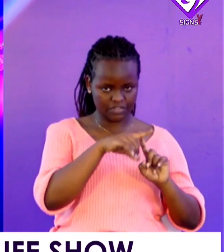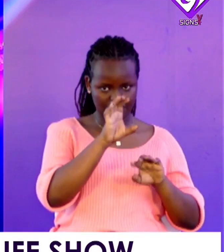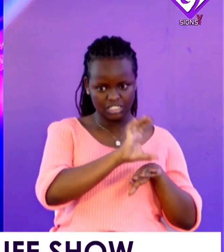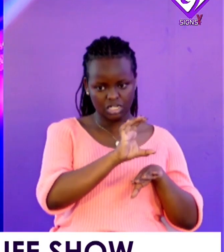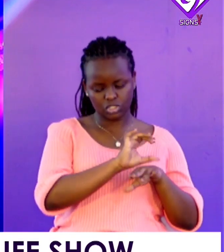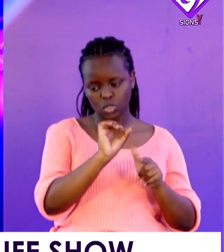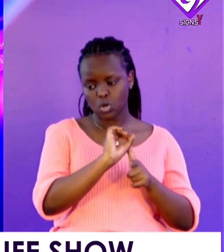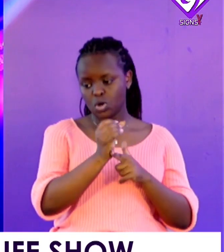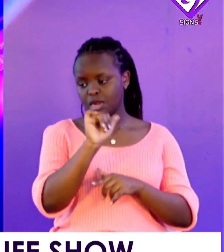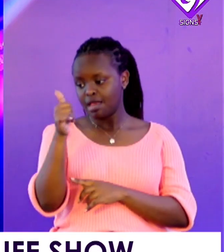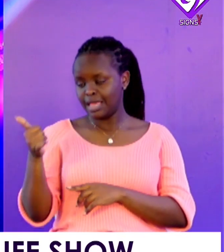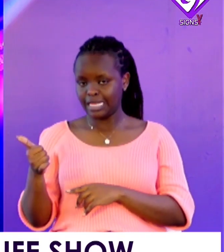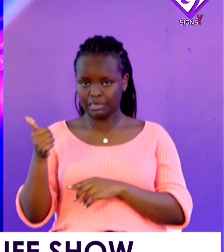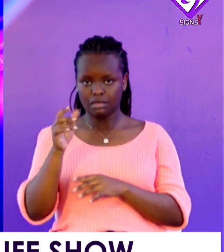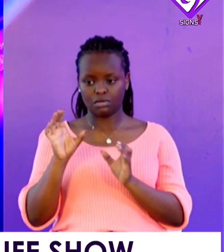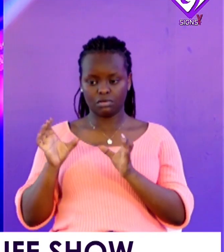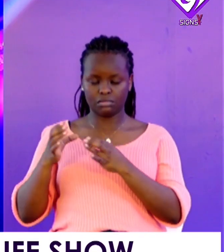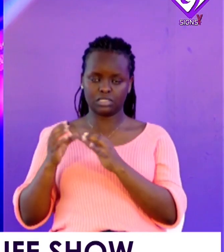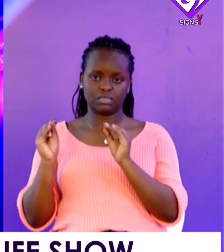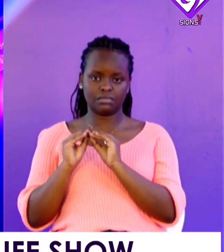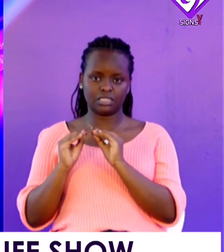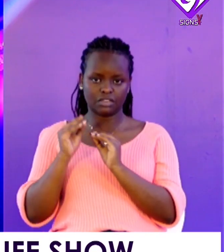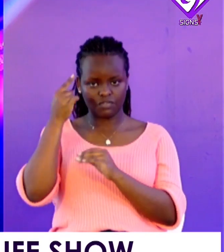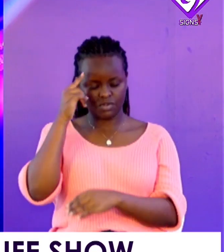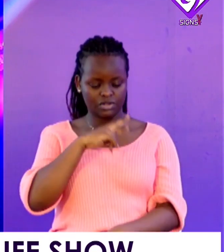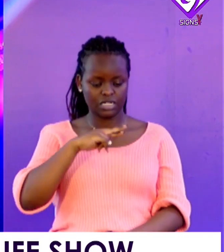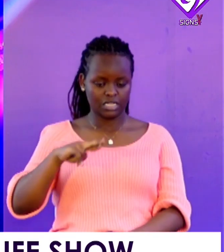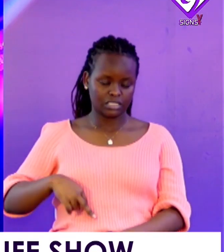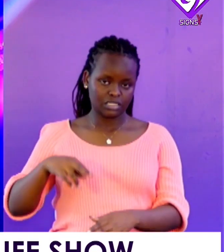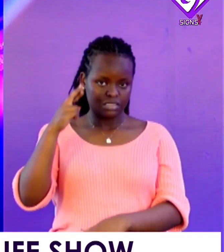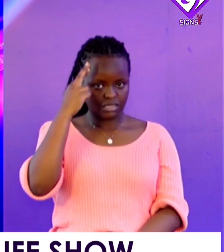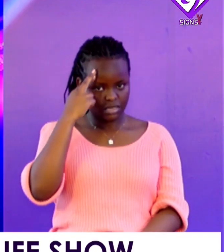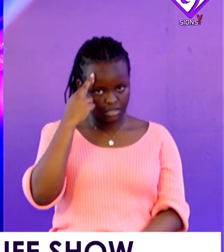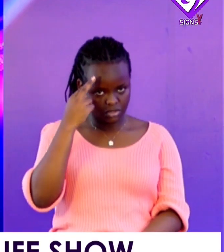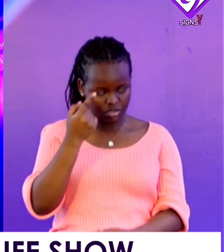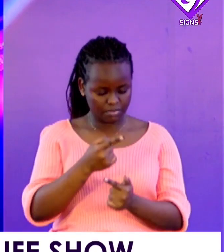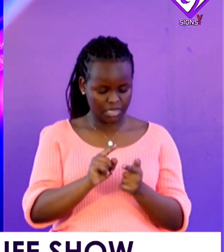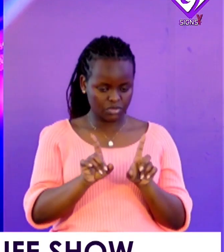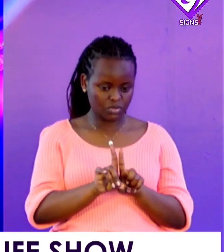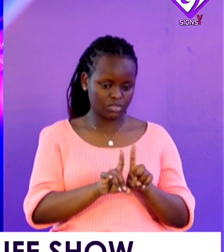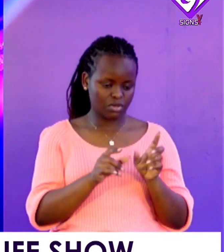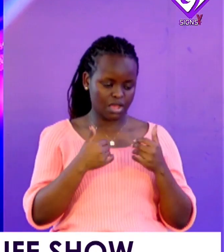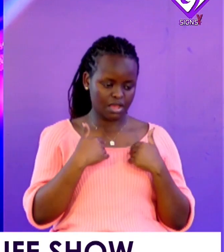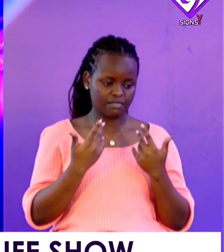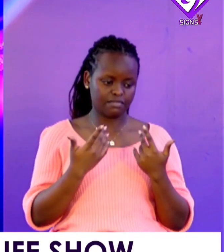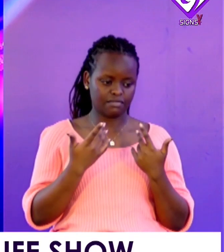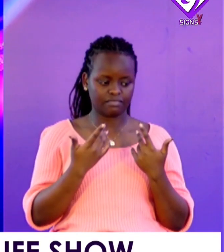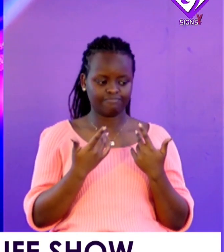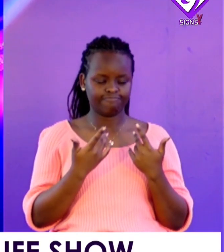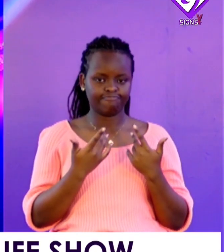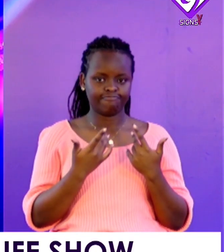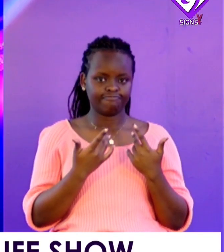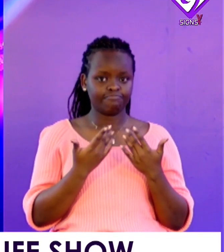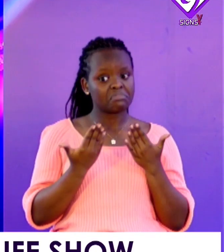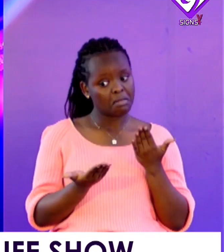any community gathering for religious purposes, but there is always a likelihood of